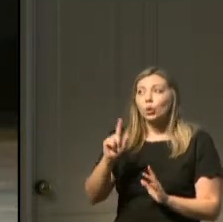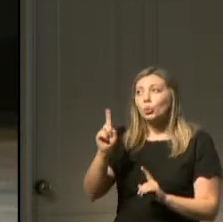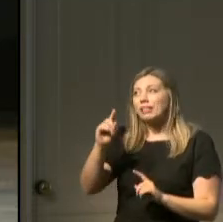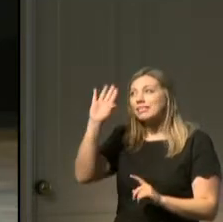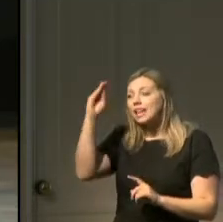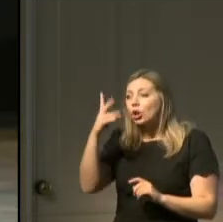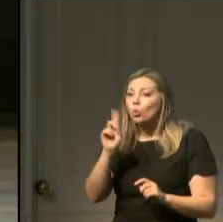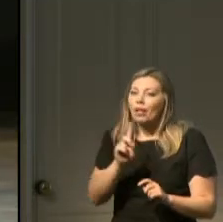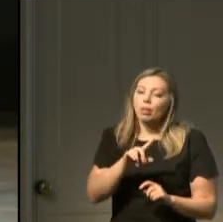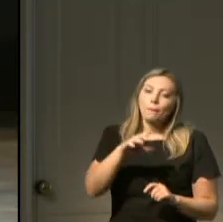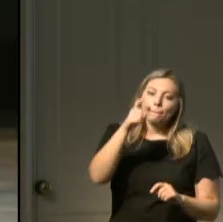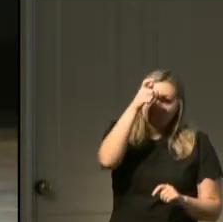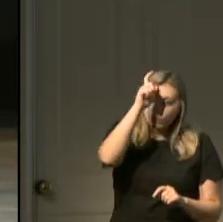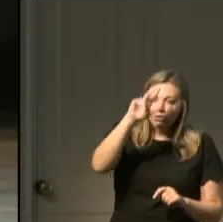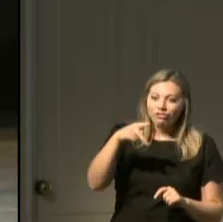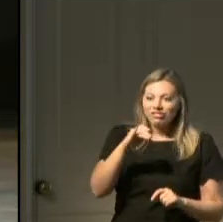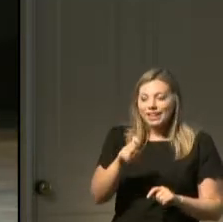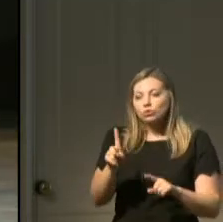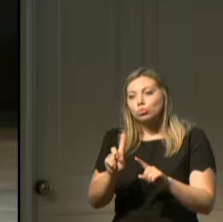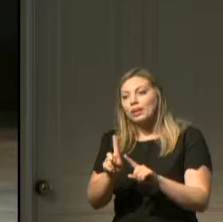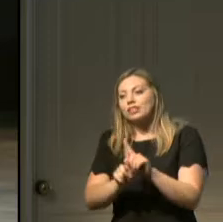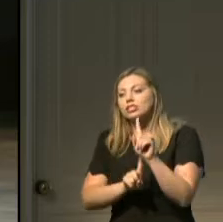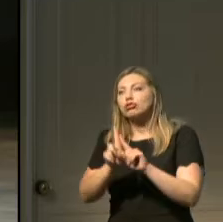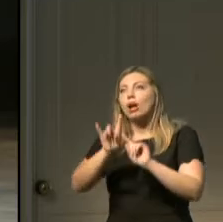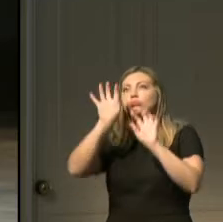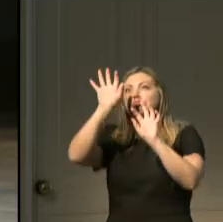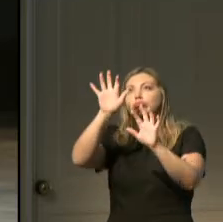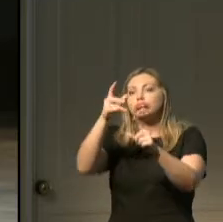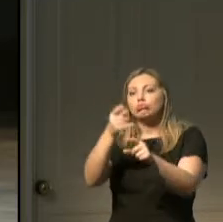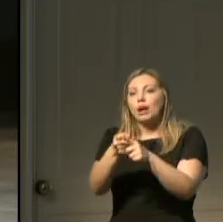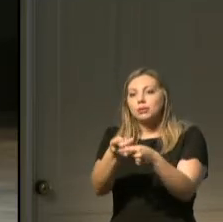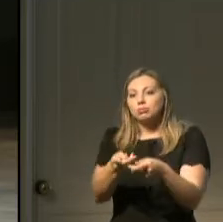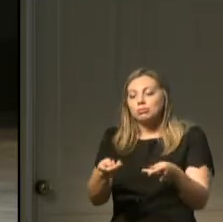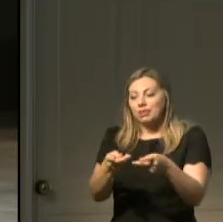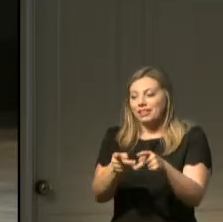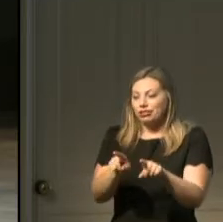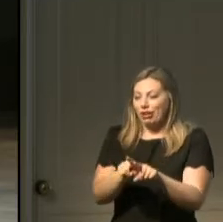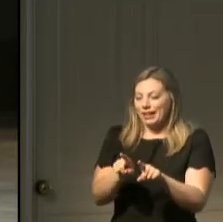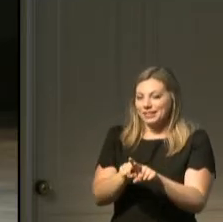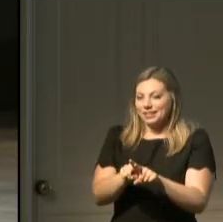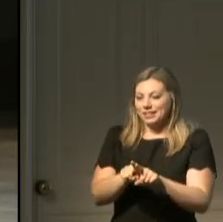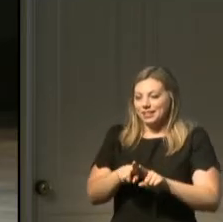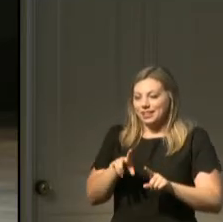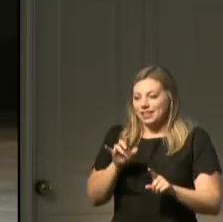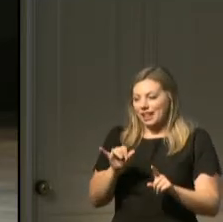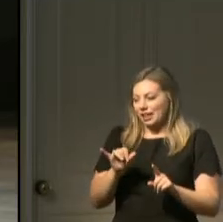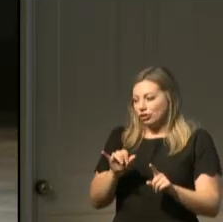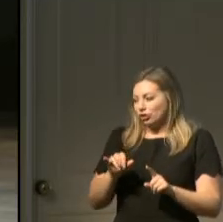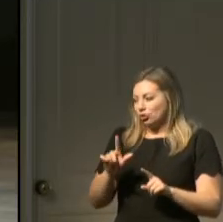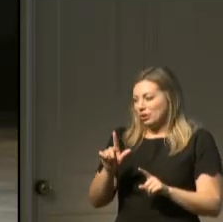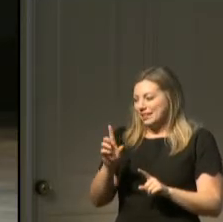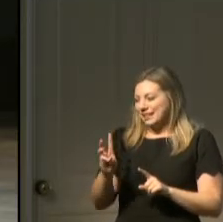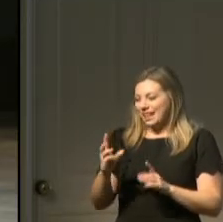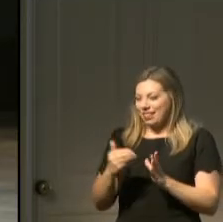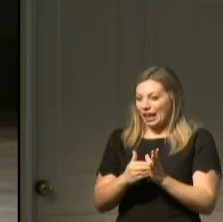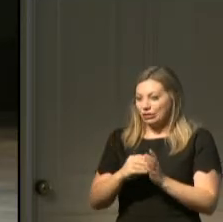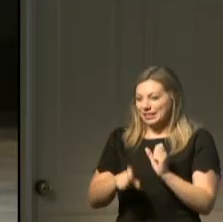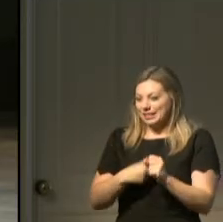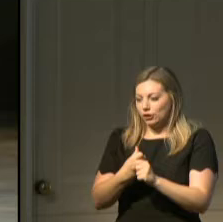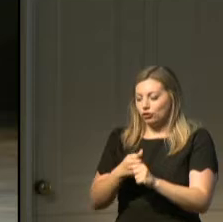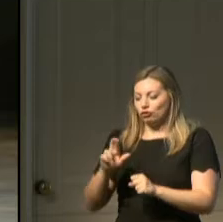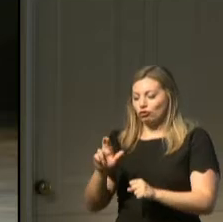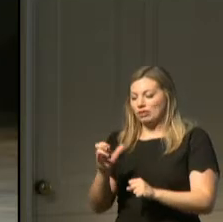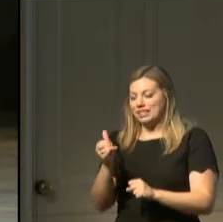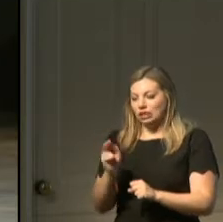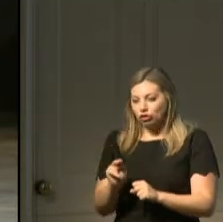phase, the stars and their correct positions, even as things like the precession, 26,000-year precession cycle change, the planets and